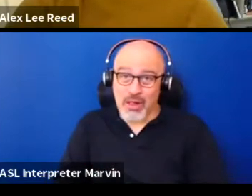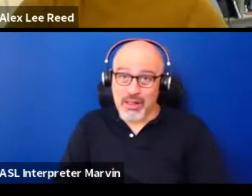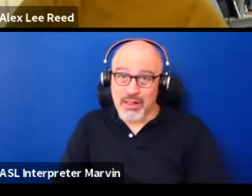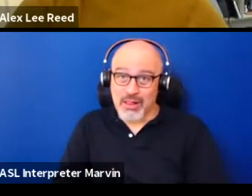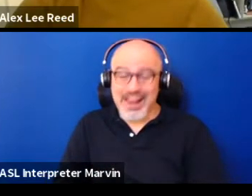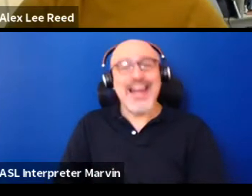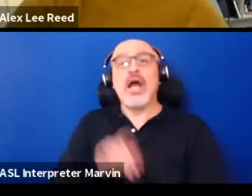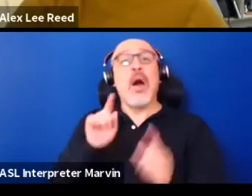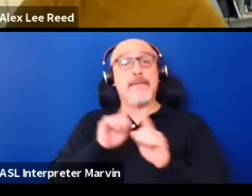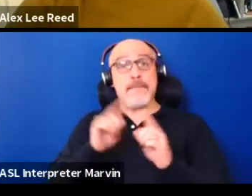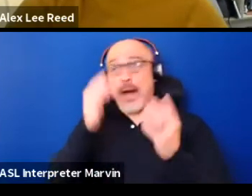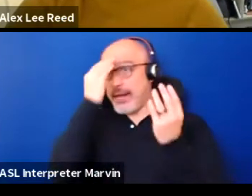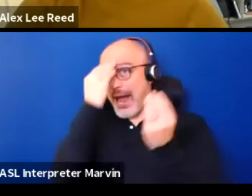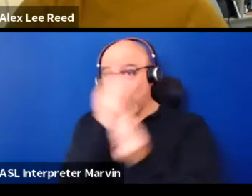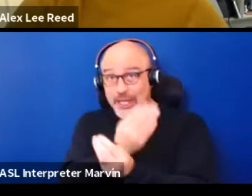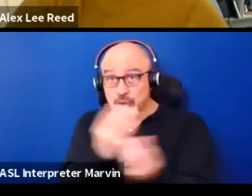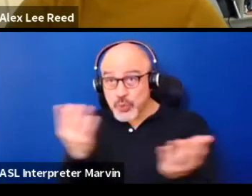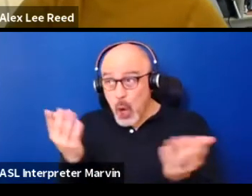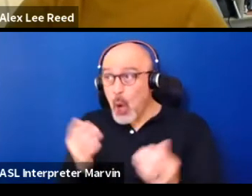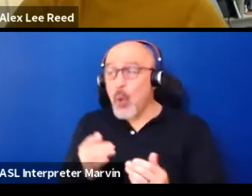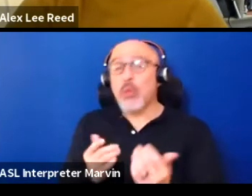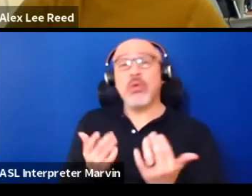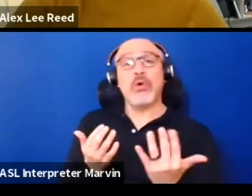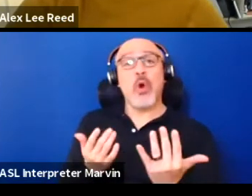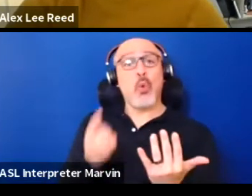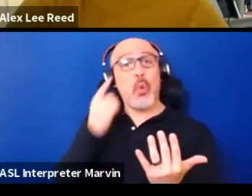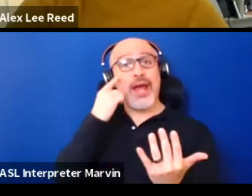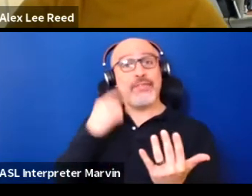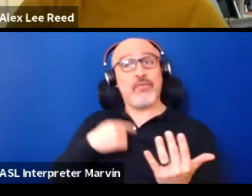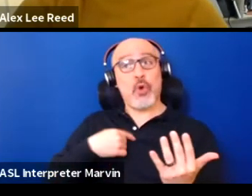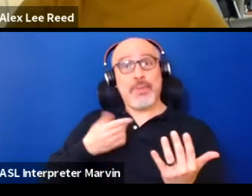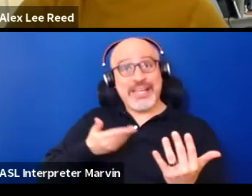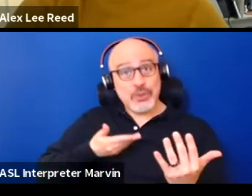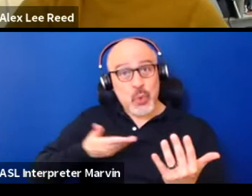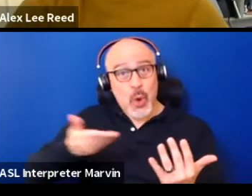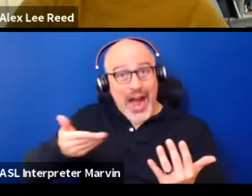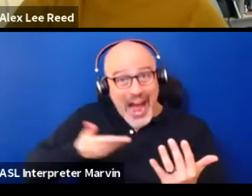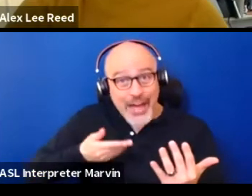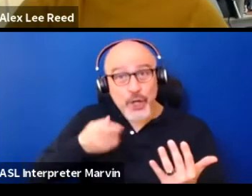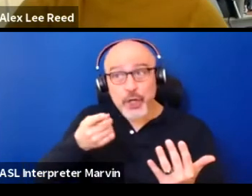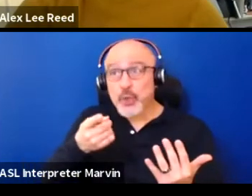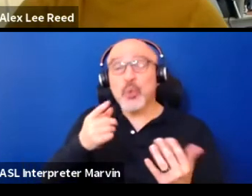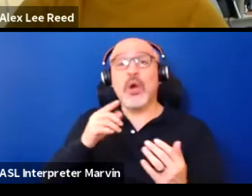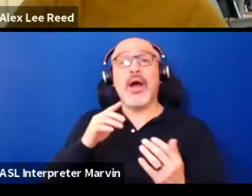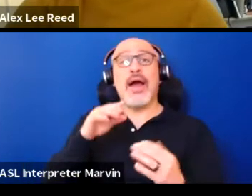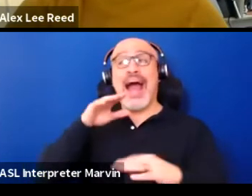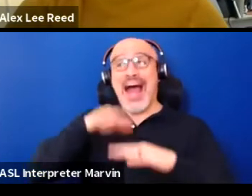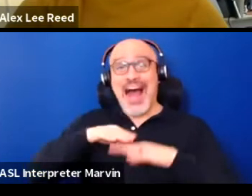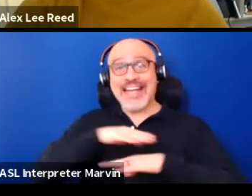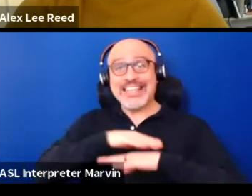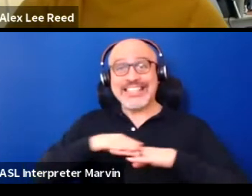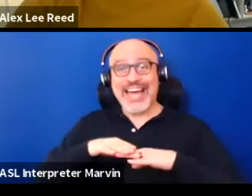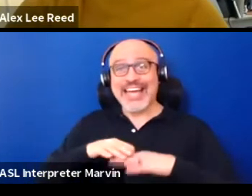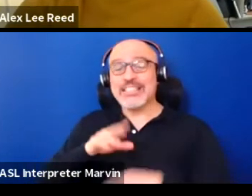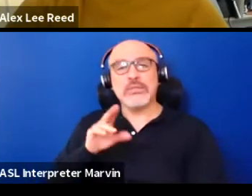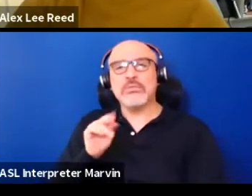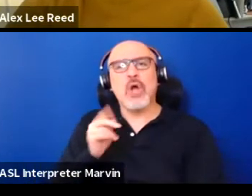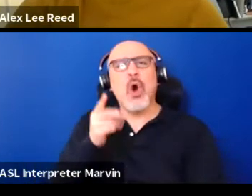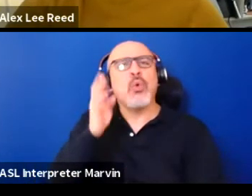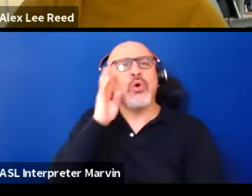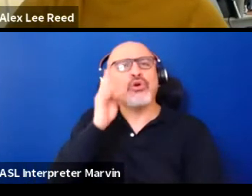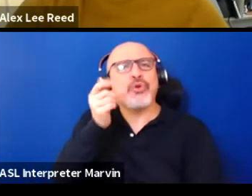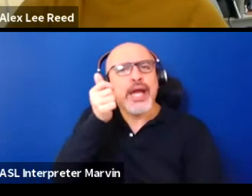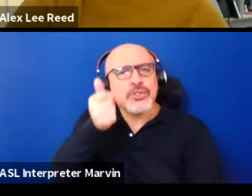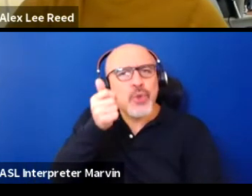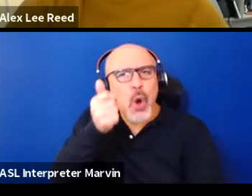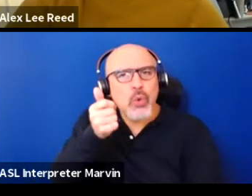you is you don't have to wait for me to hire you and to put you on a stage. Create your own, whether it's